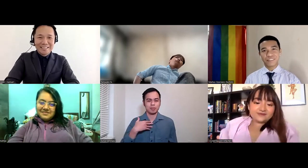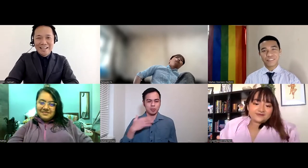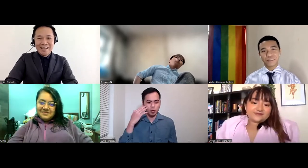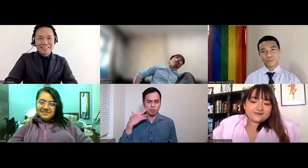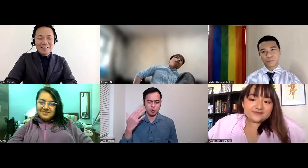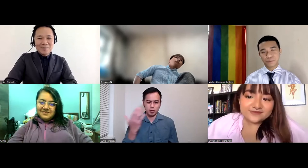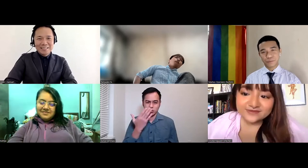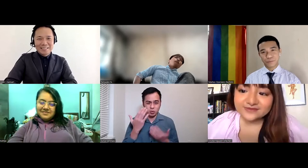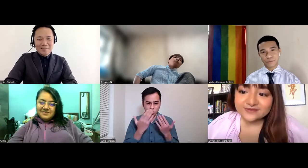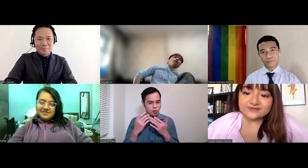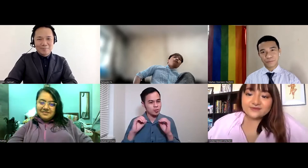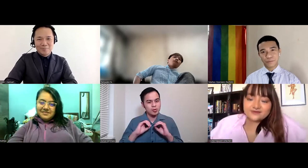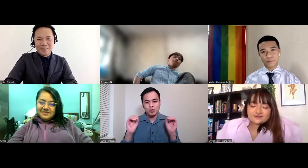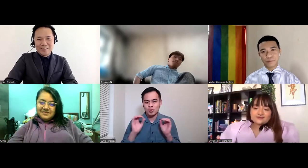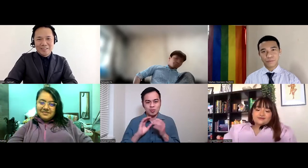attending. So that was